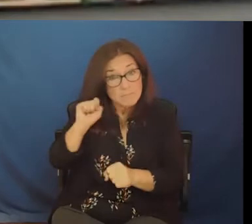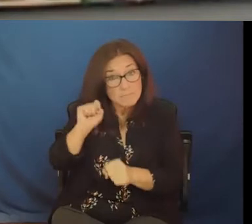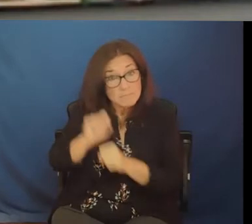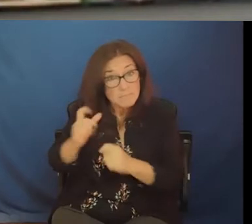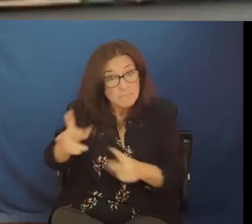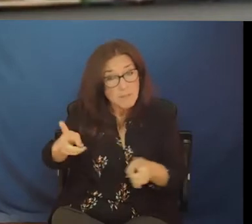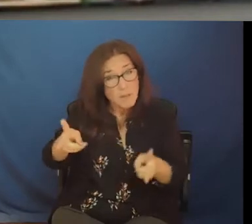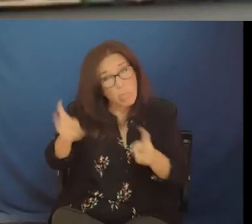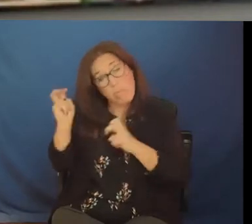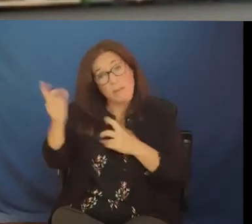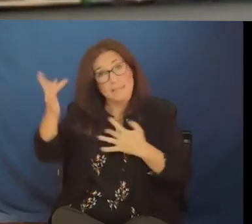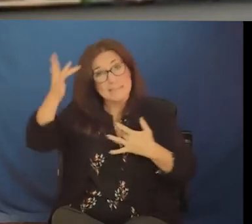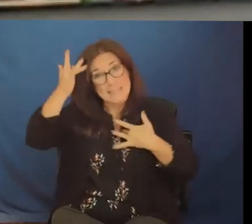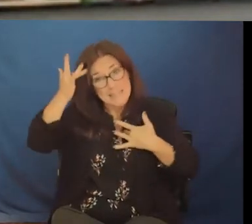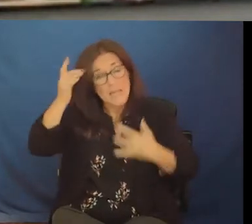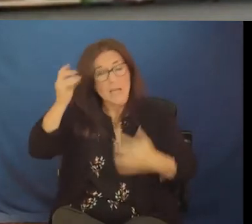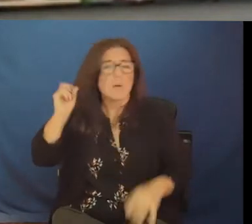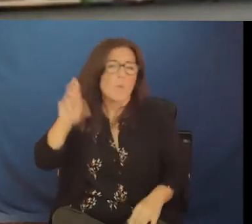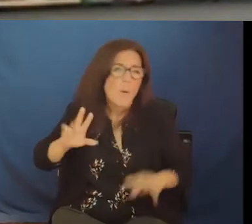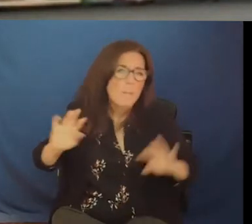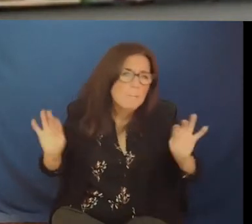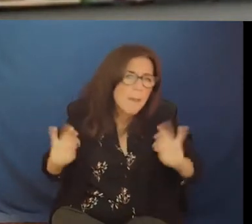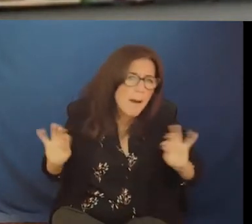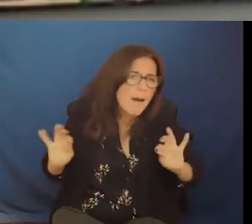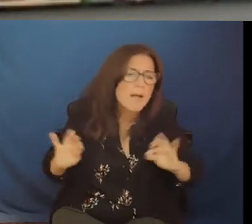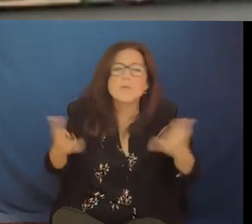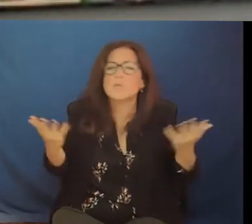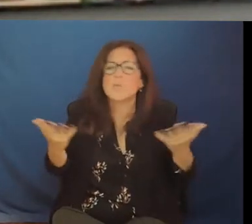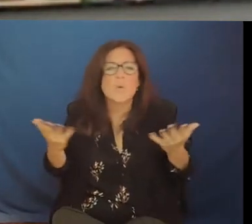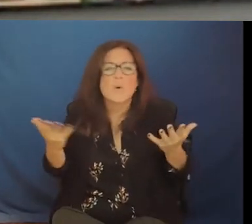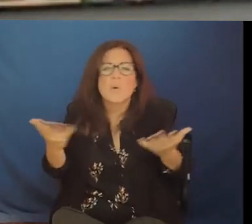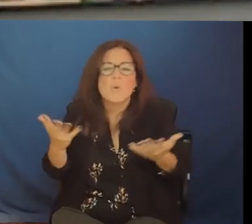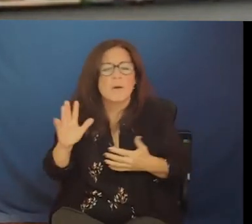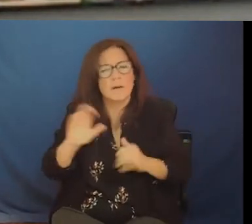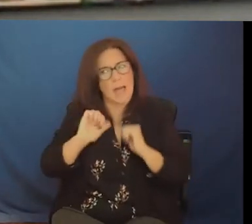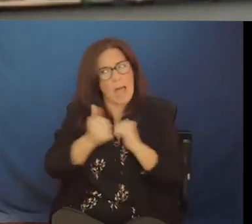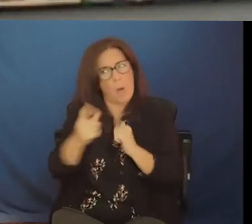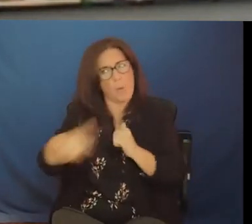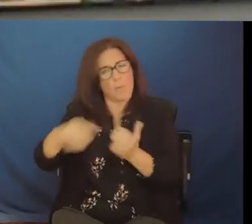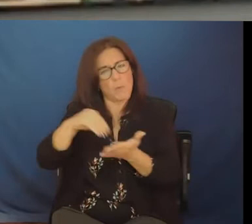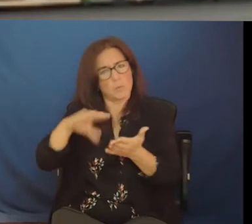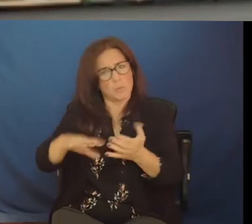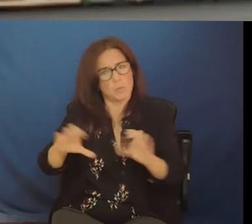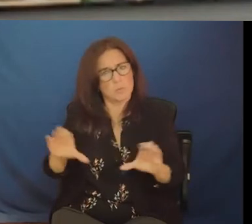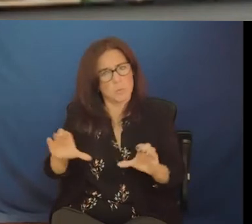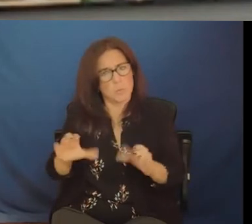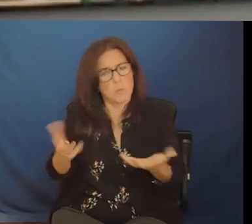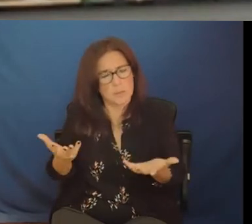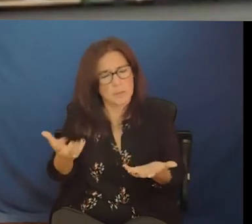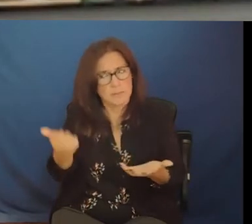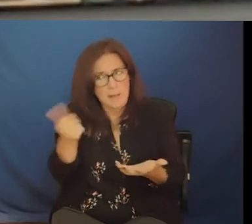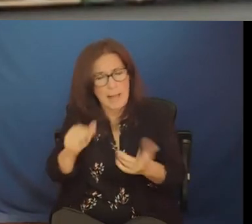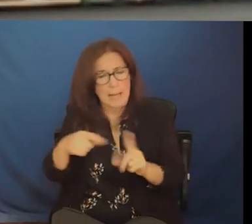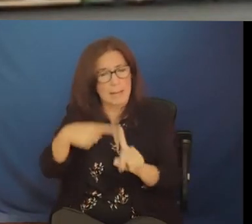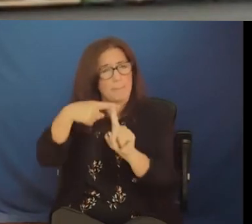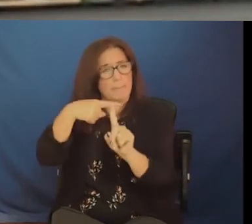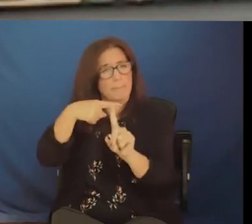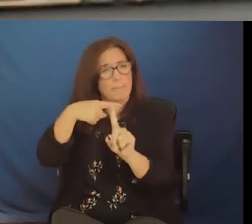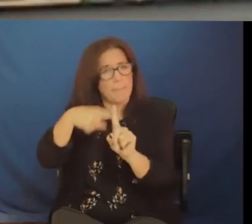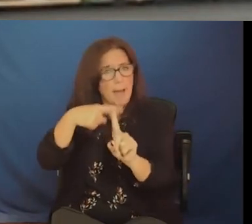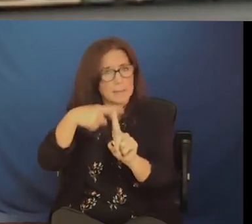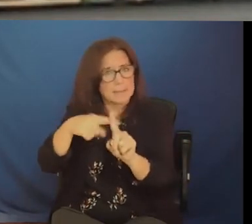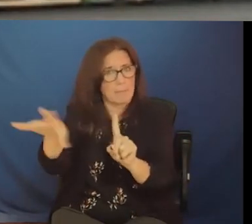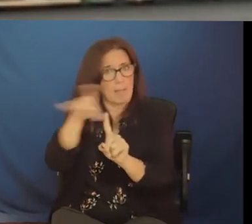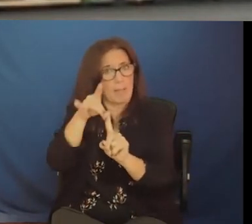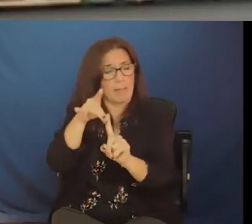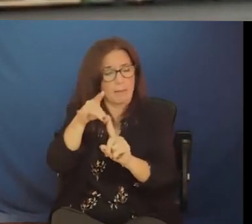if you can just summarize the status of health of those positive results. Right,